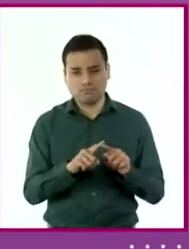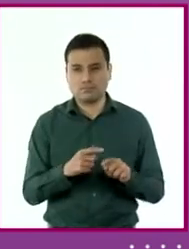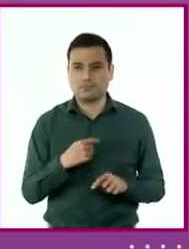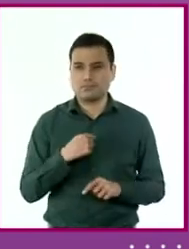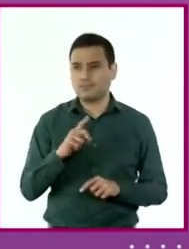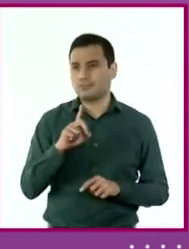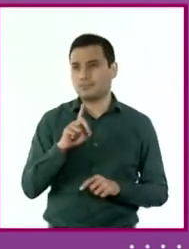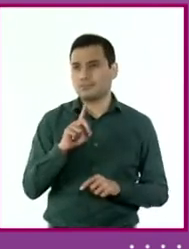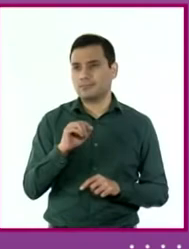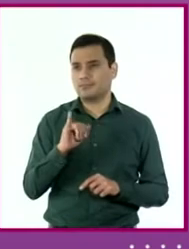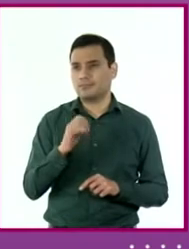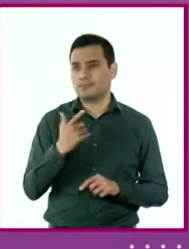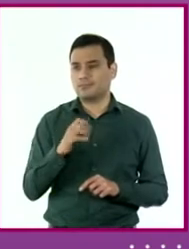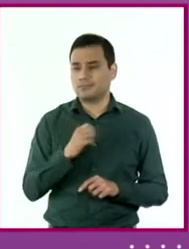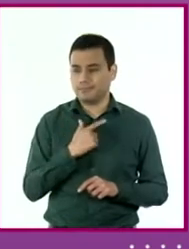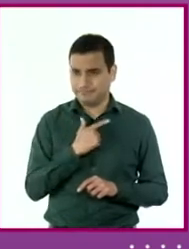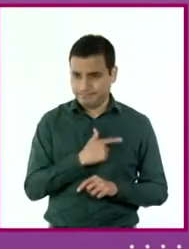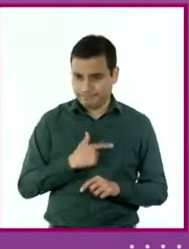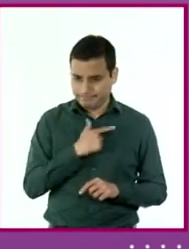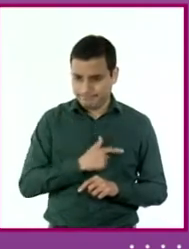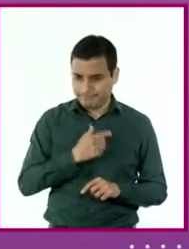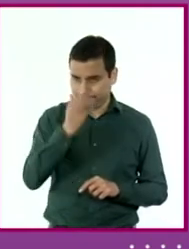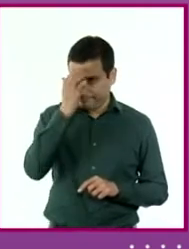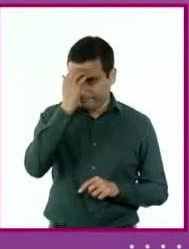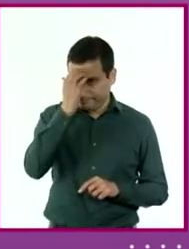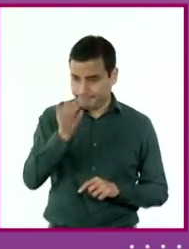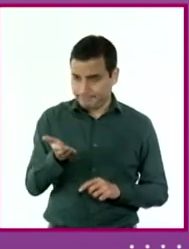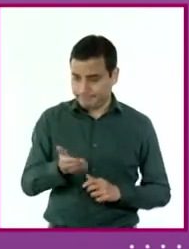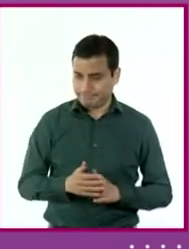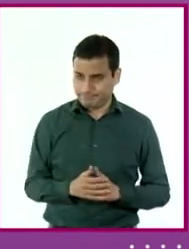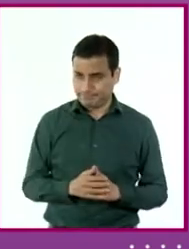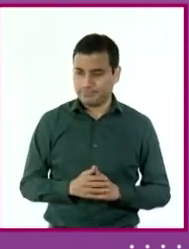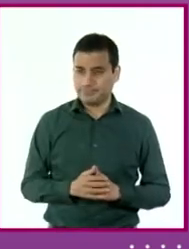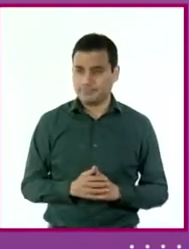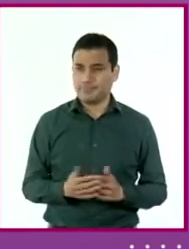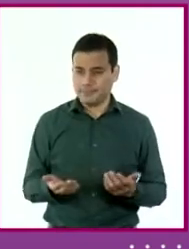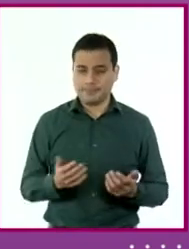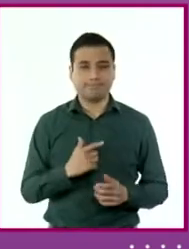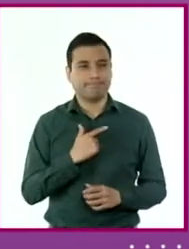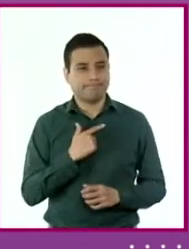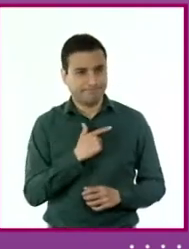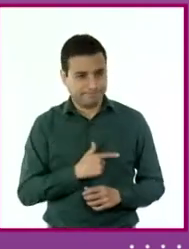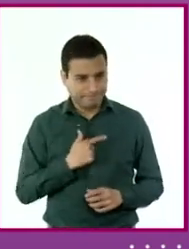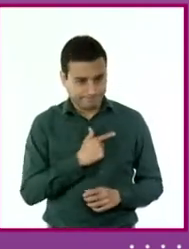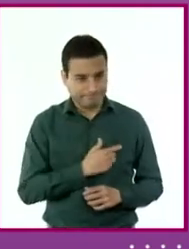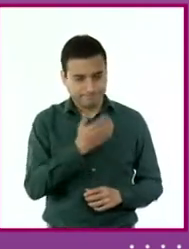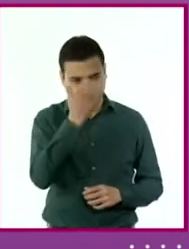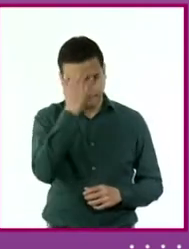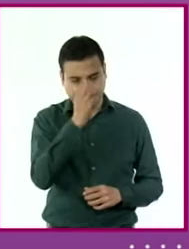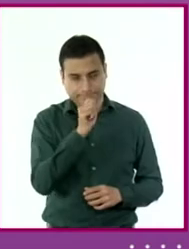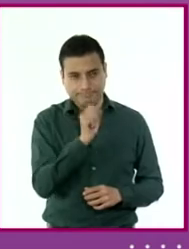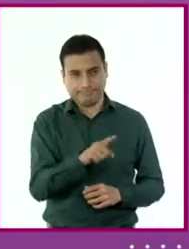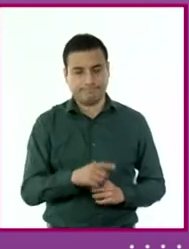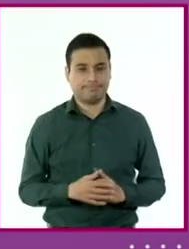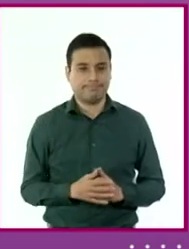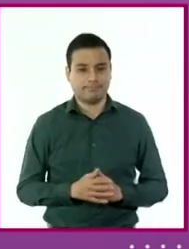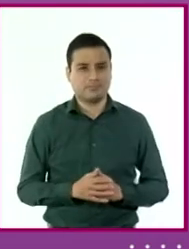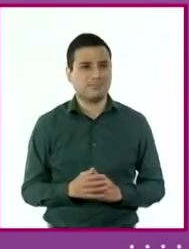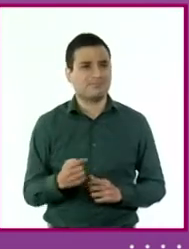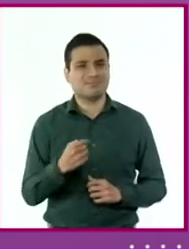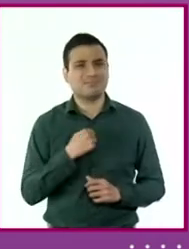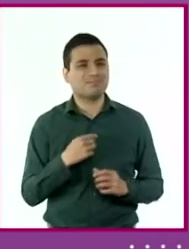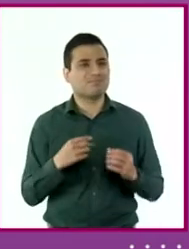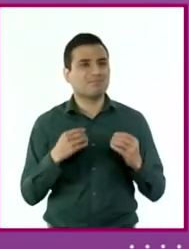Diego. Nice to meet you. Violet? Nice to meet you too. And I'm